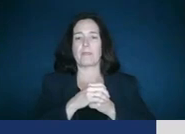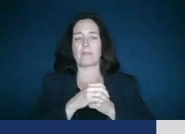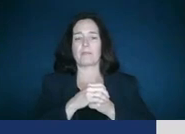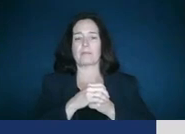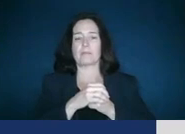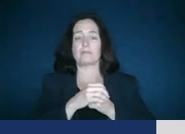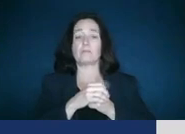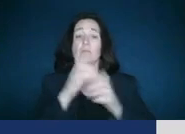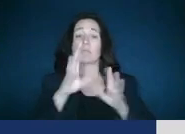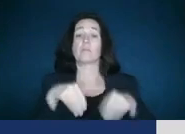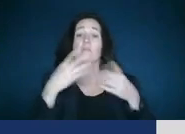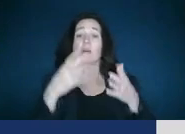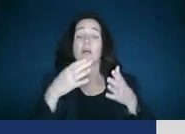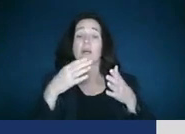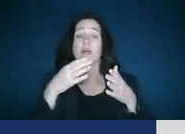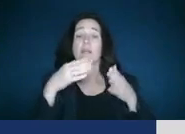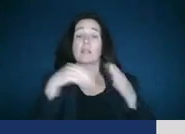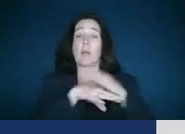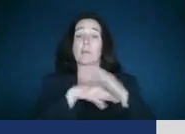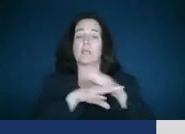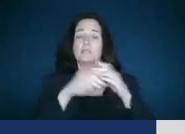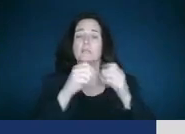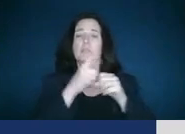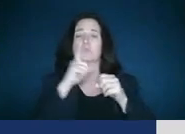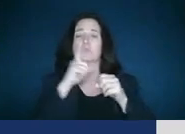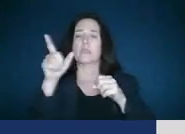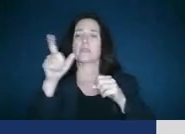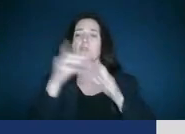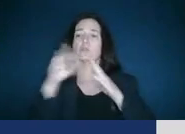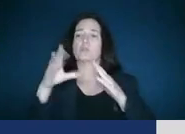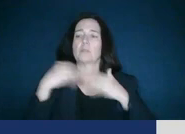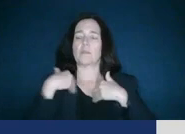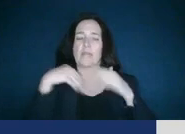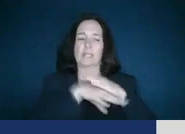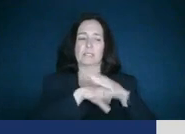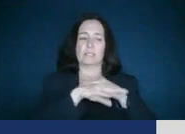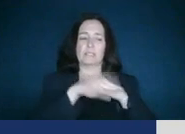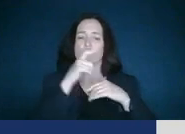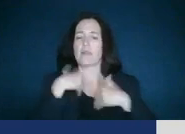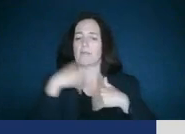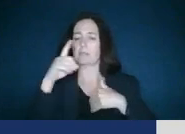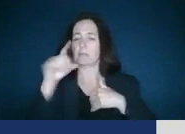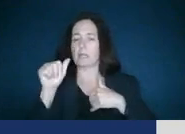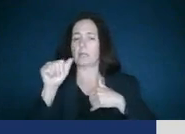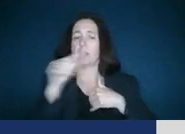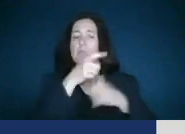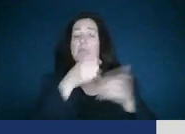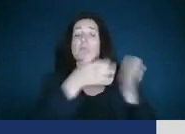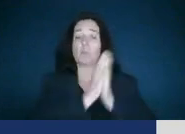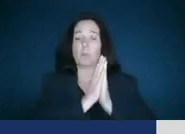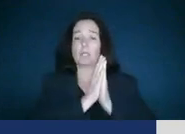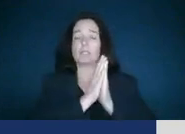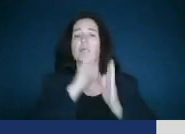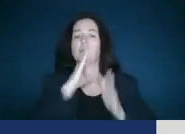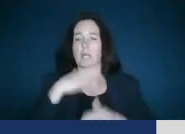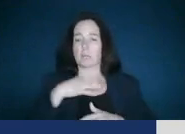We provide accommodations to ensure access for students with disabilities. Students must request and be eligible